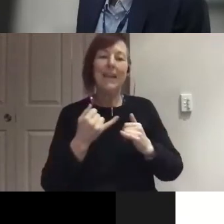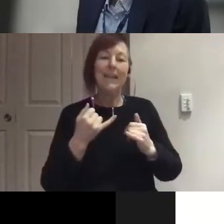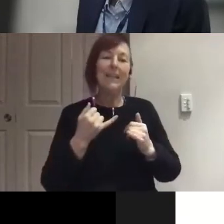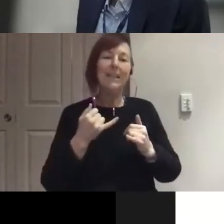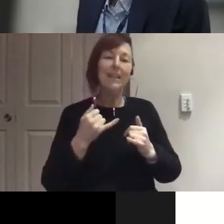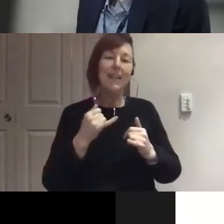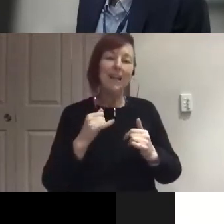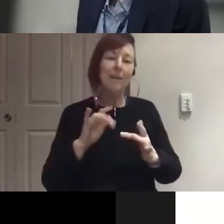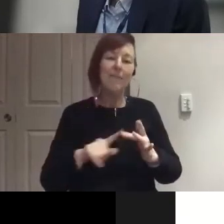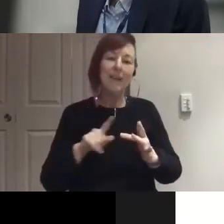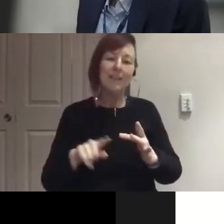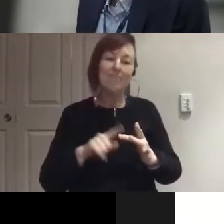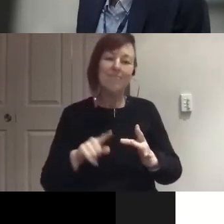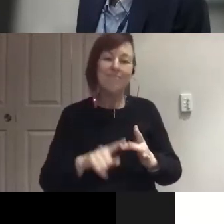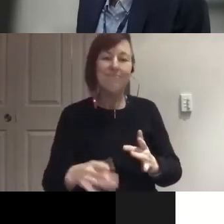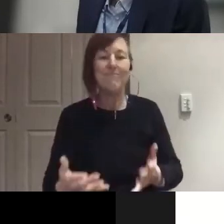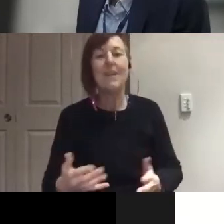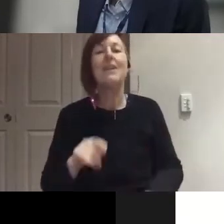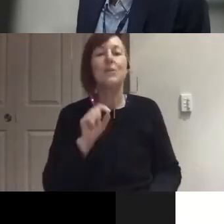then you can run your own clock.